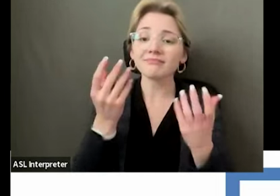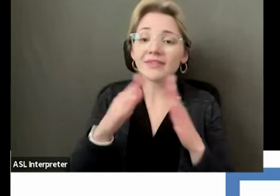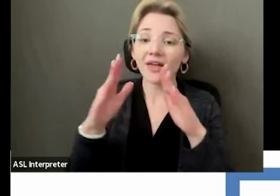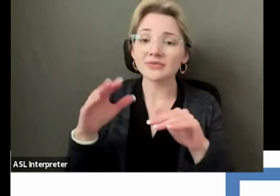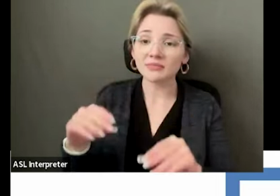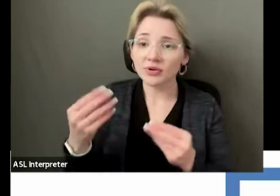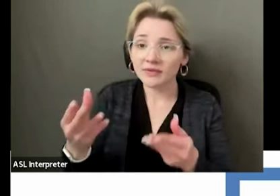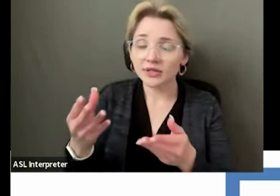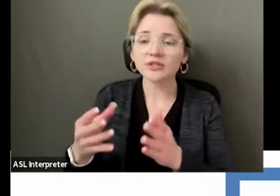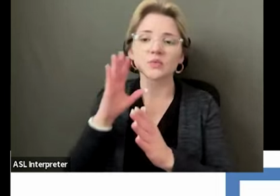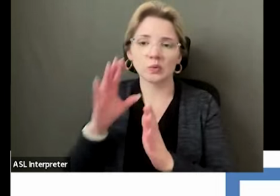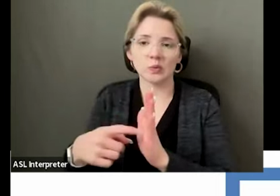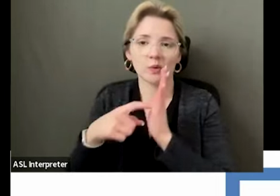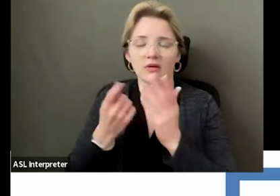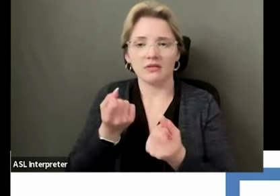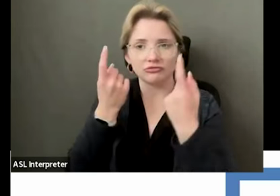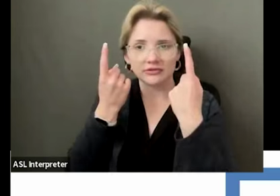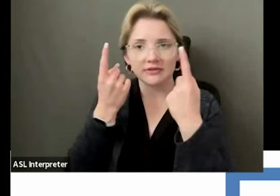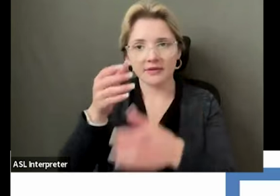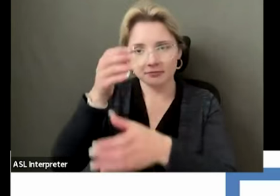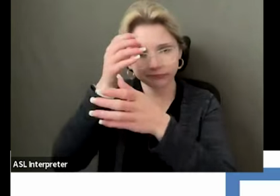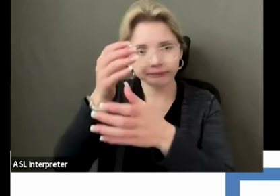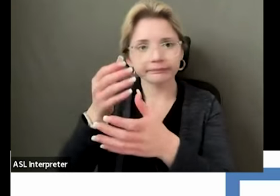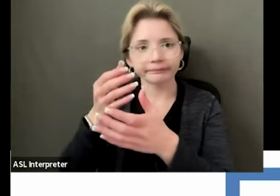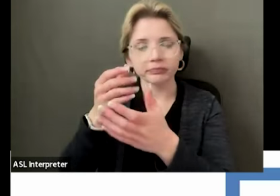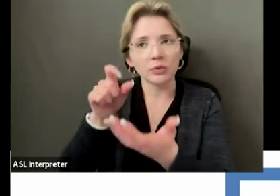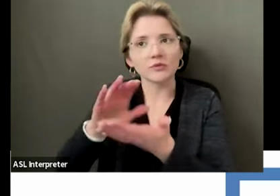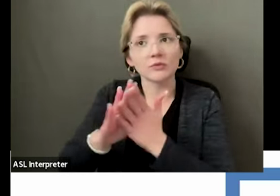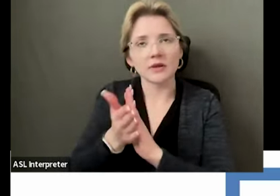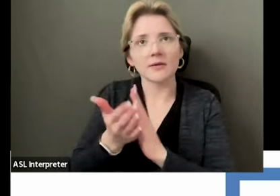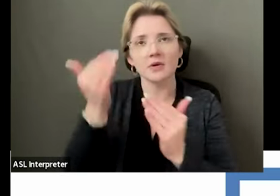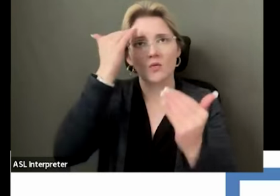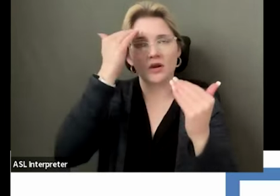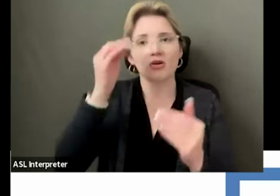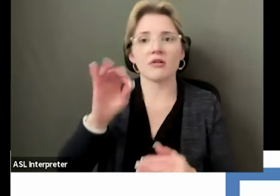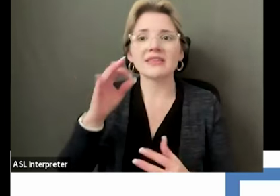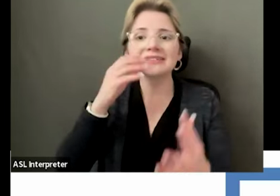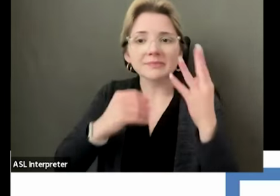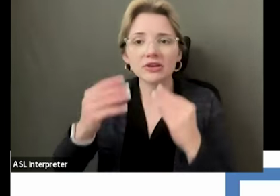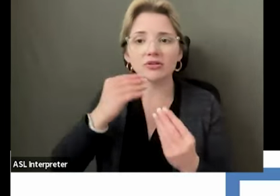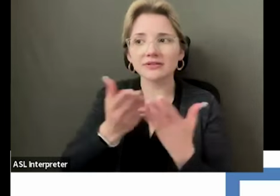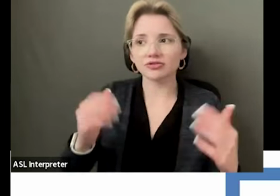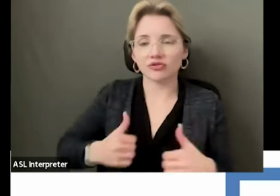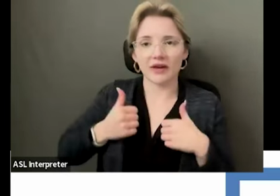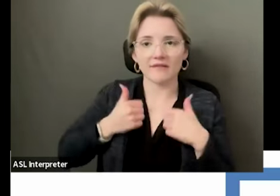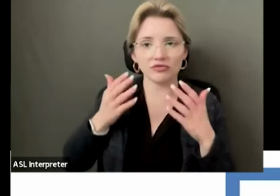provisions require an understanding of the experience that survivors are going through, how they may show up